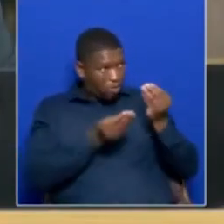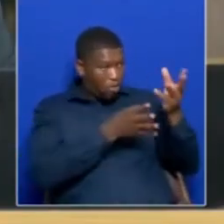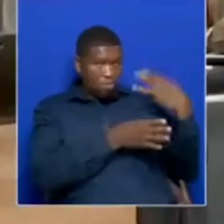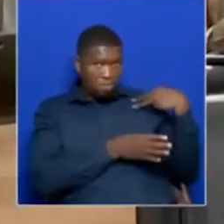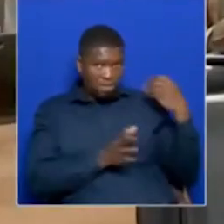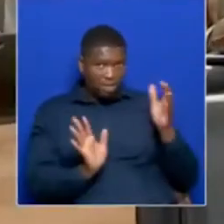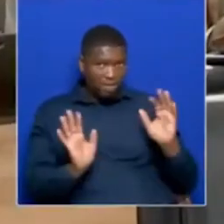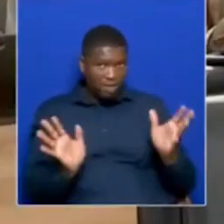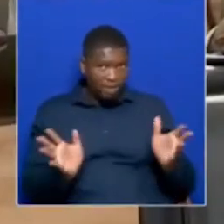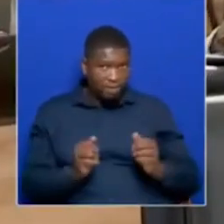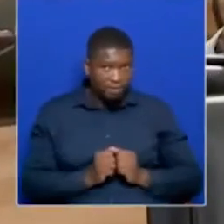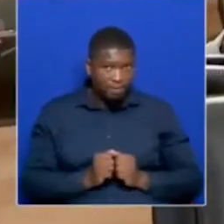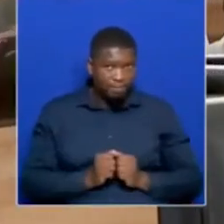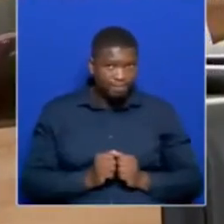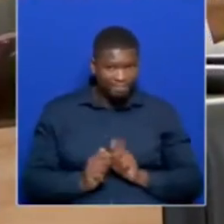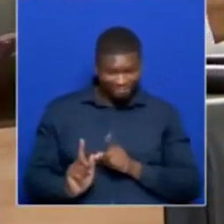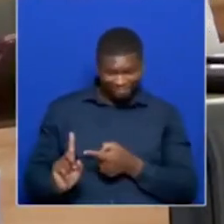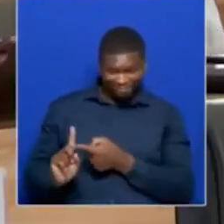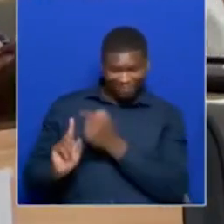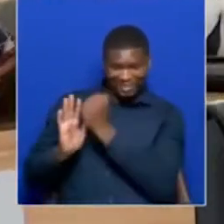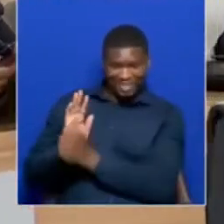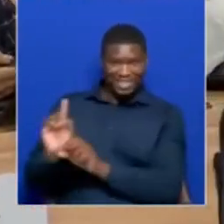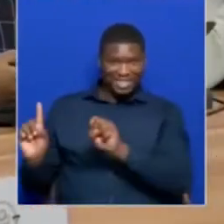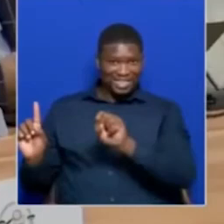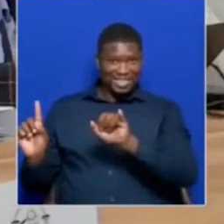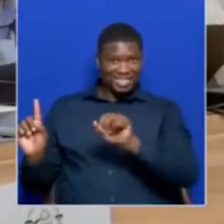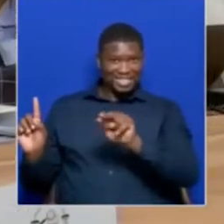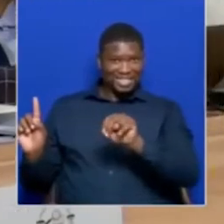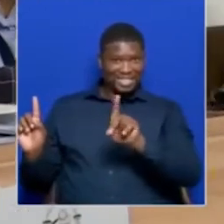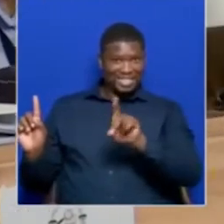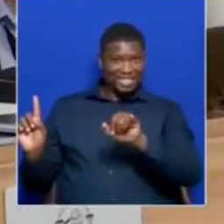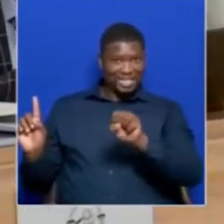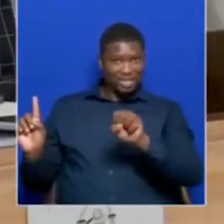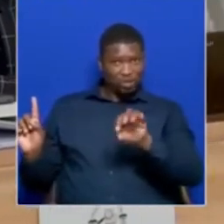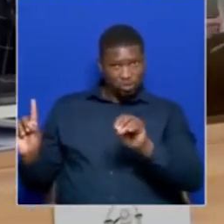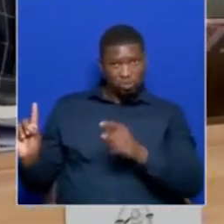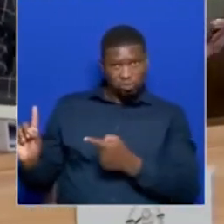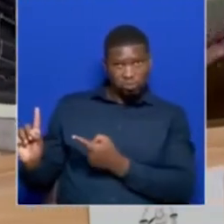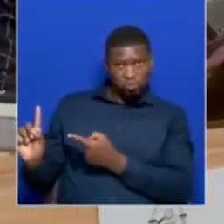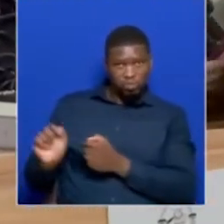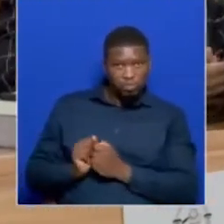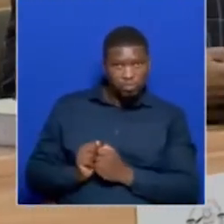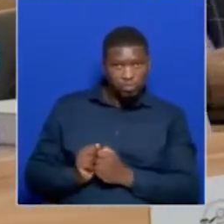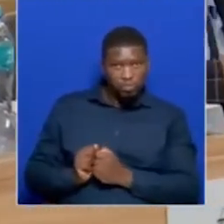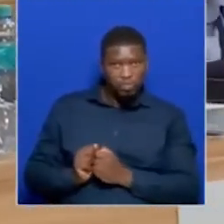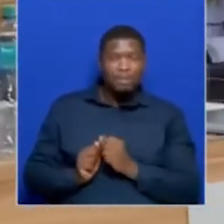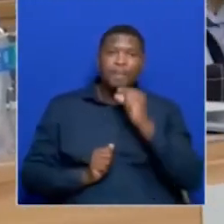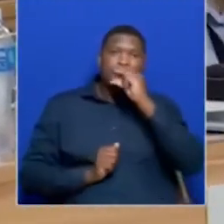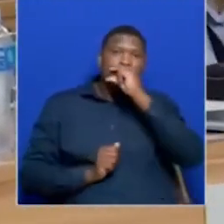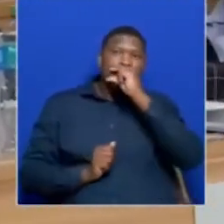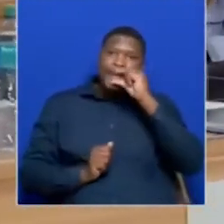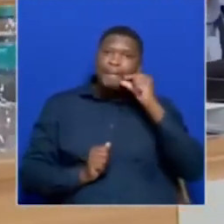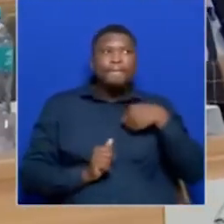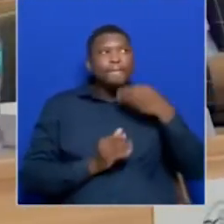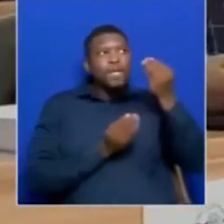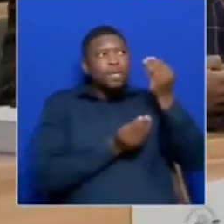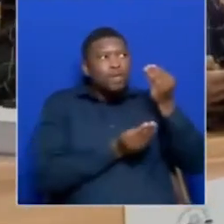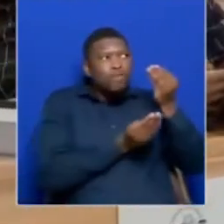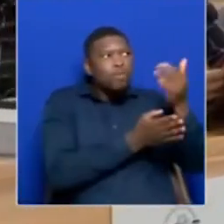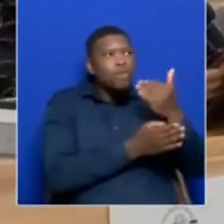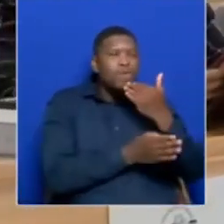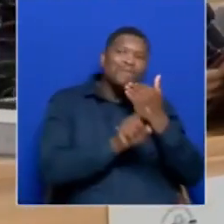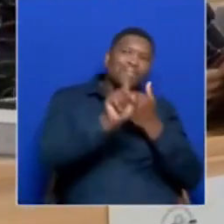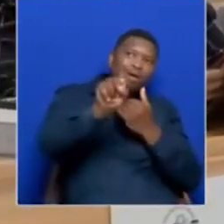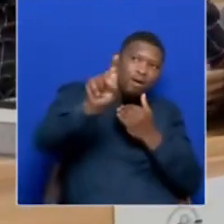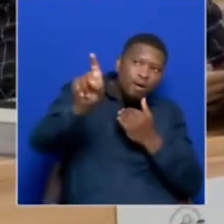The names that I gave to the minister are the officials who assisted the killers. Not